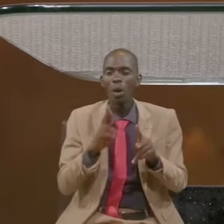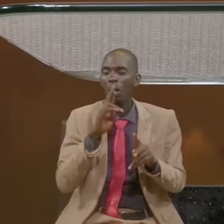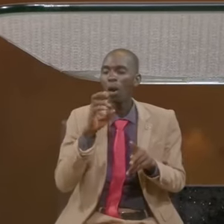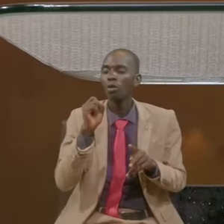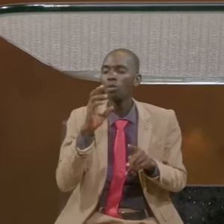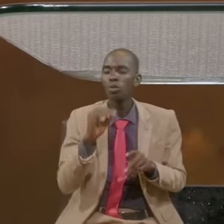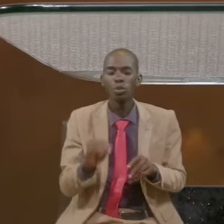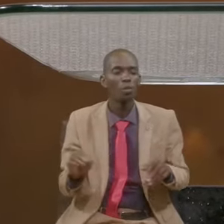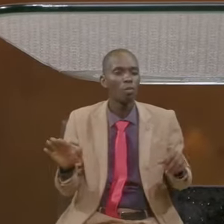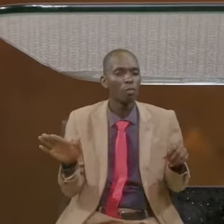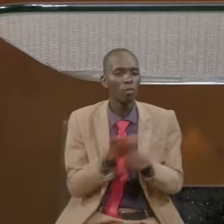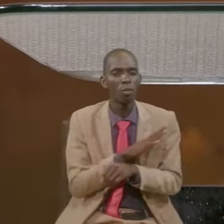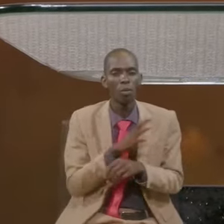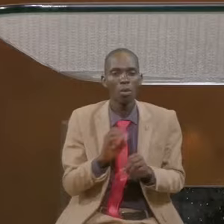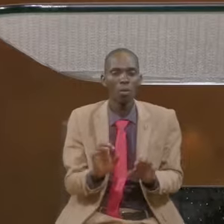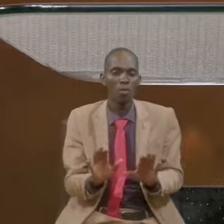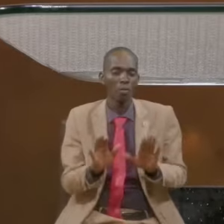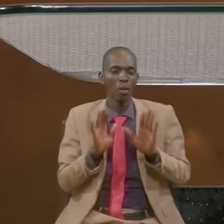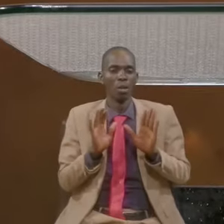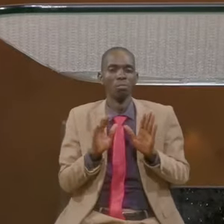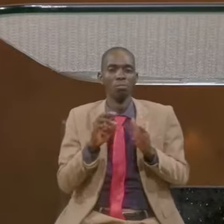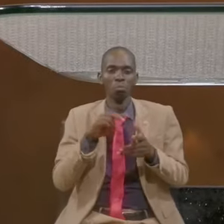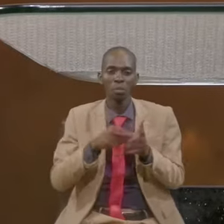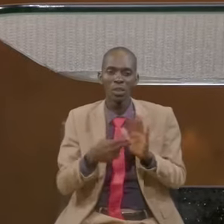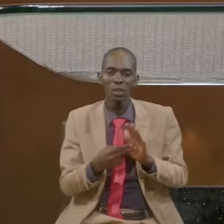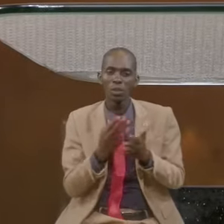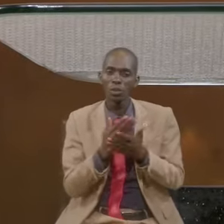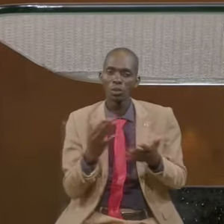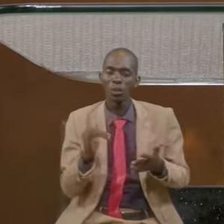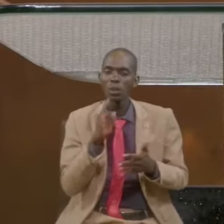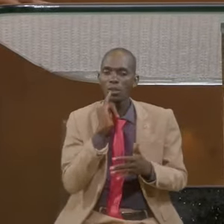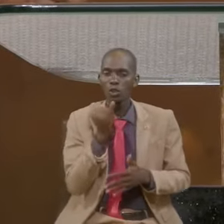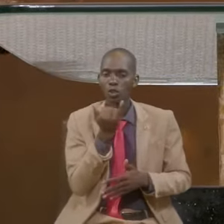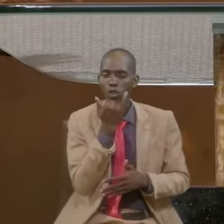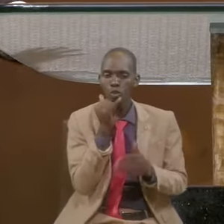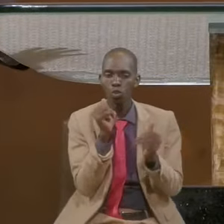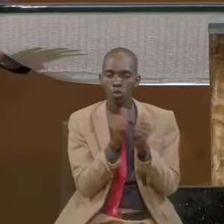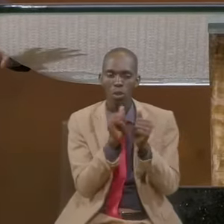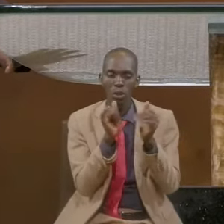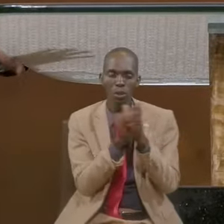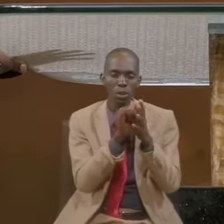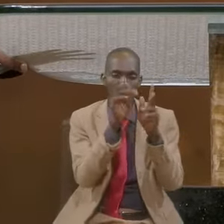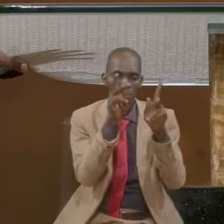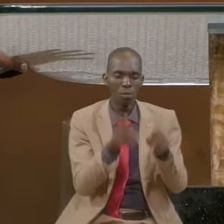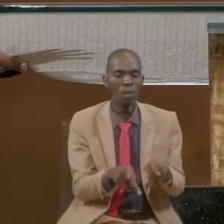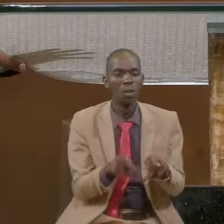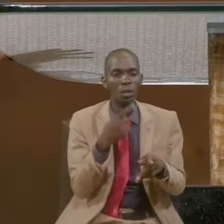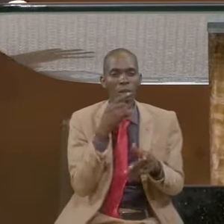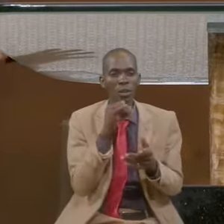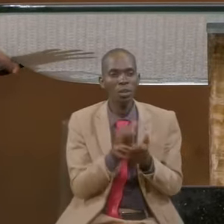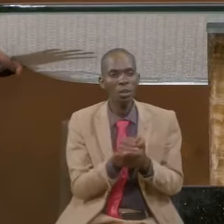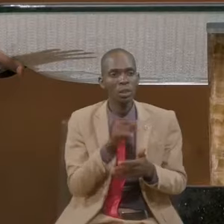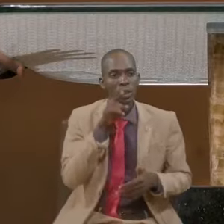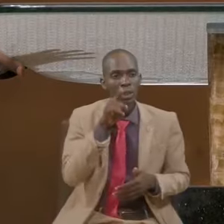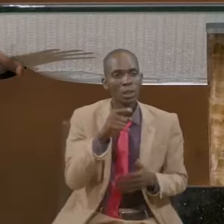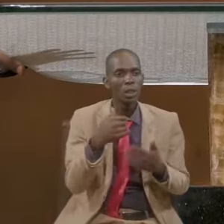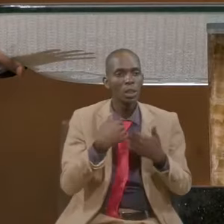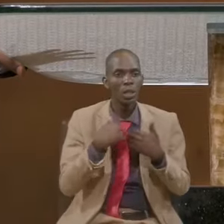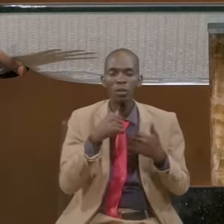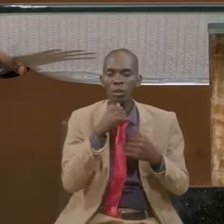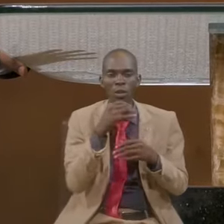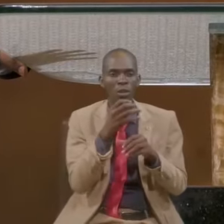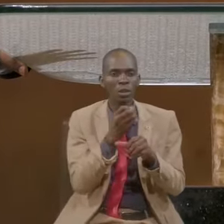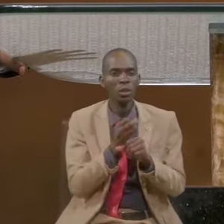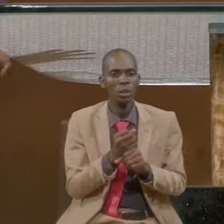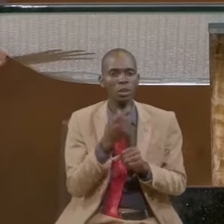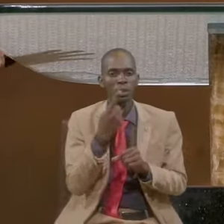afraid. Something is wrong with that person. It says, for ye have not received